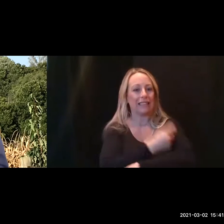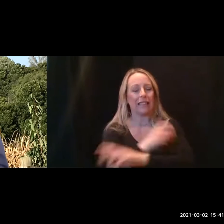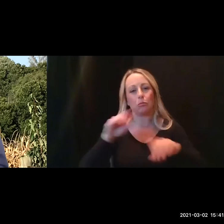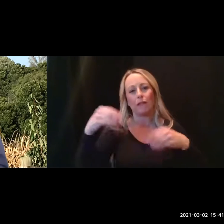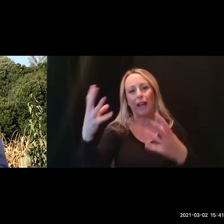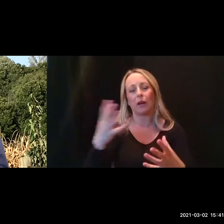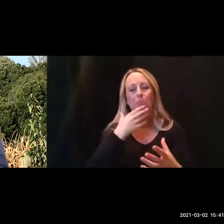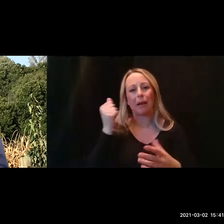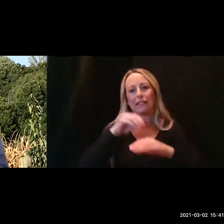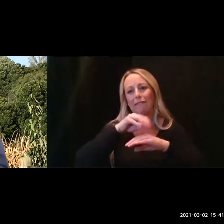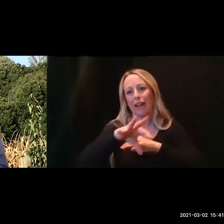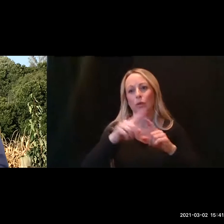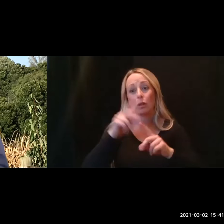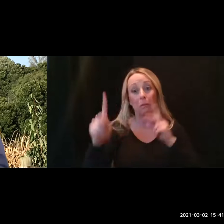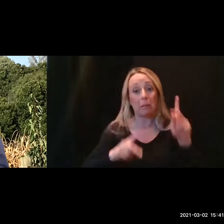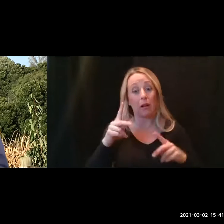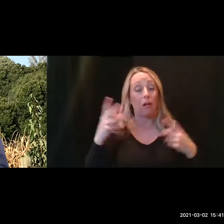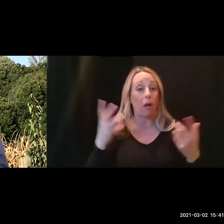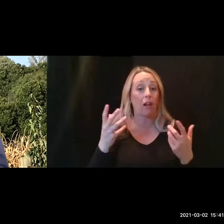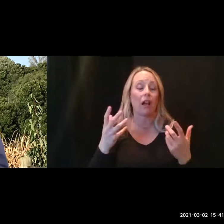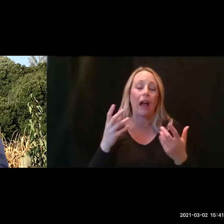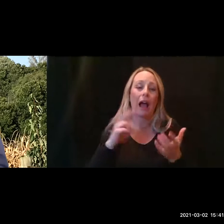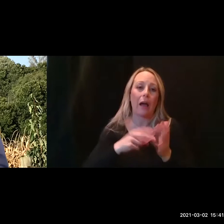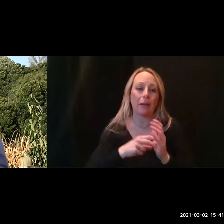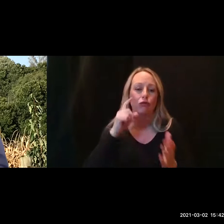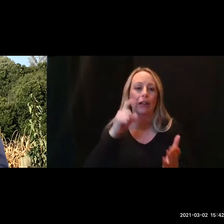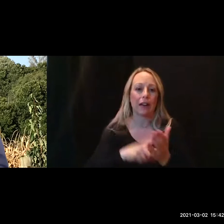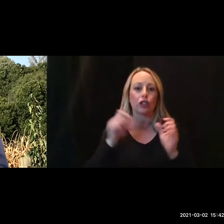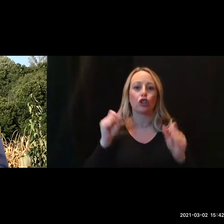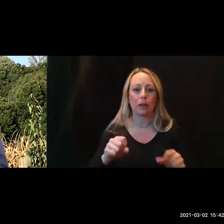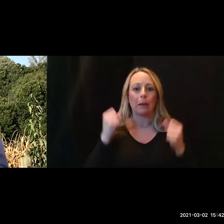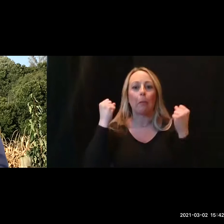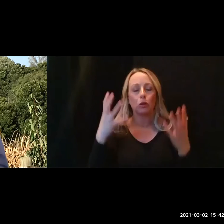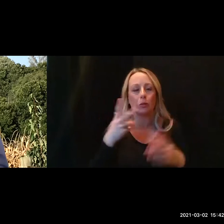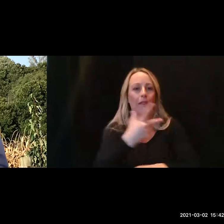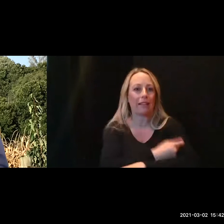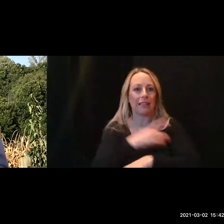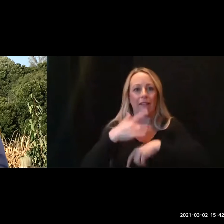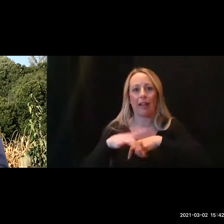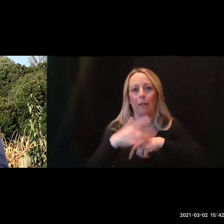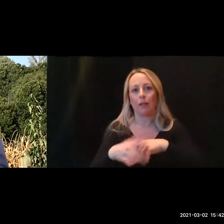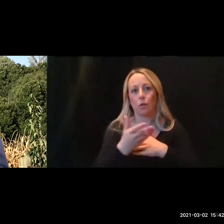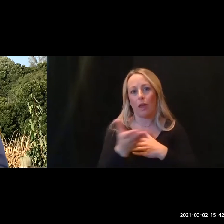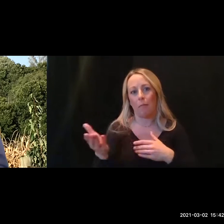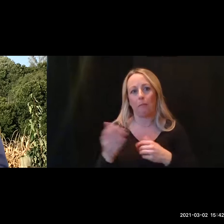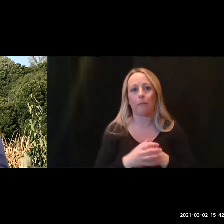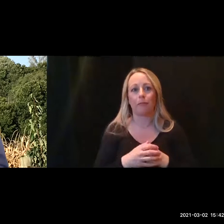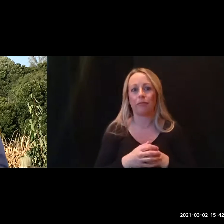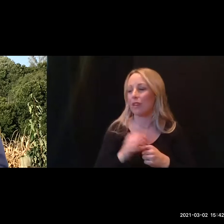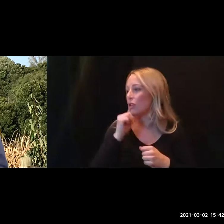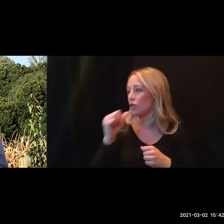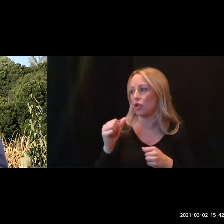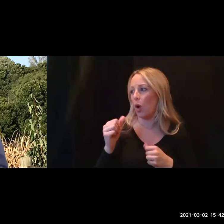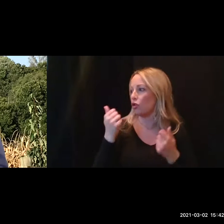the public? Again, recognizing there could be multiple vaccines available to them. Don't bother to try and